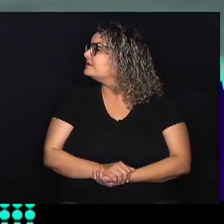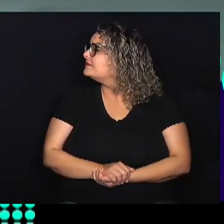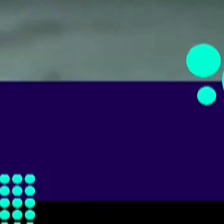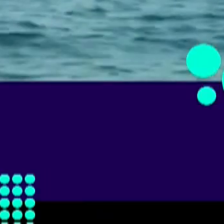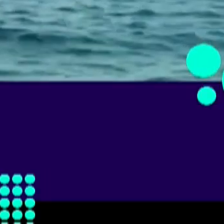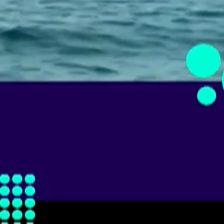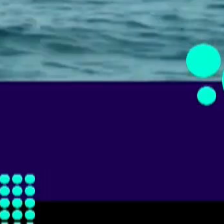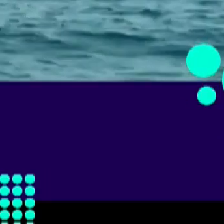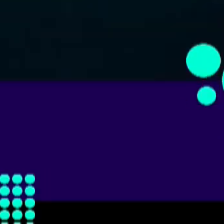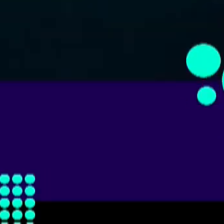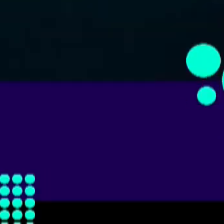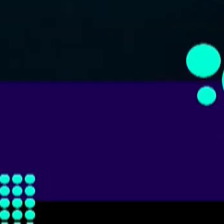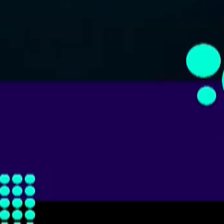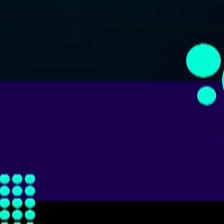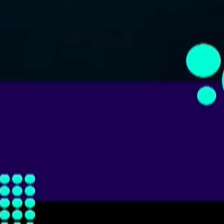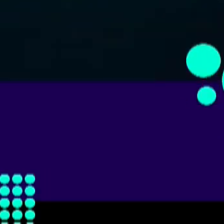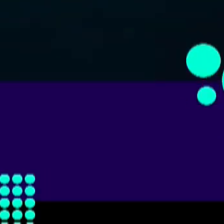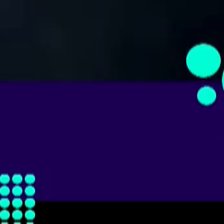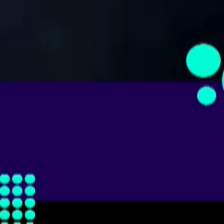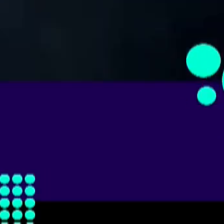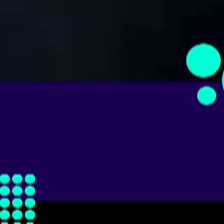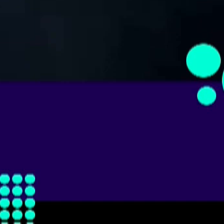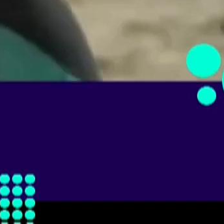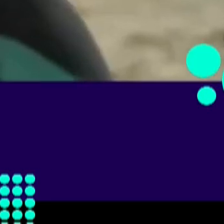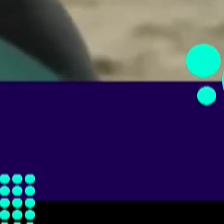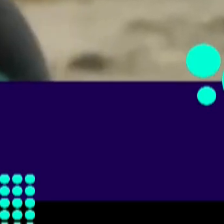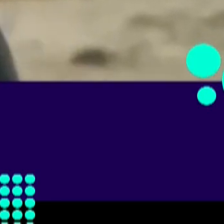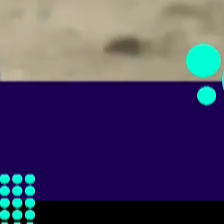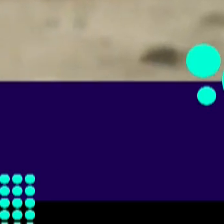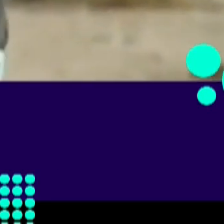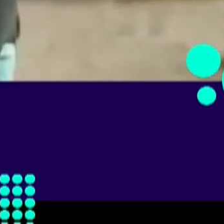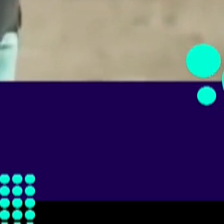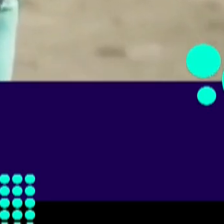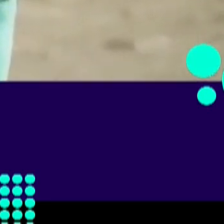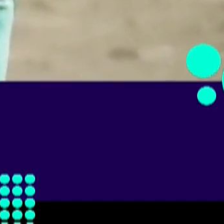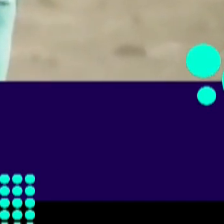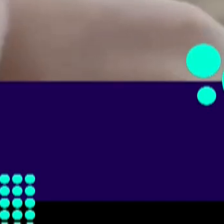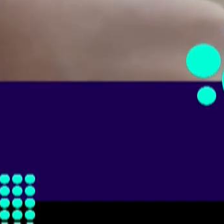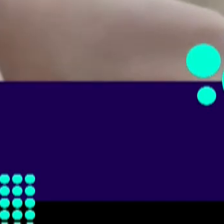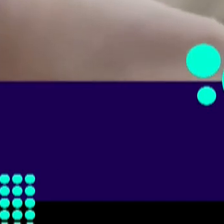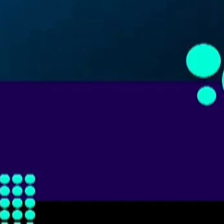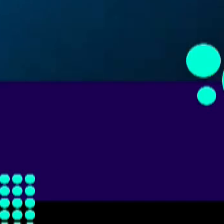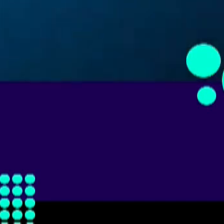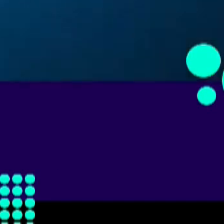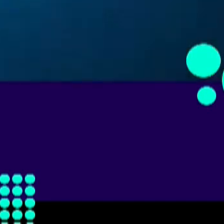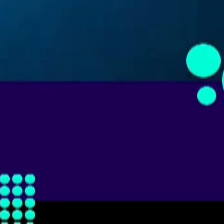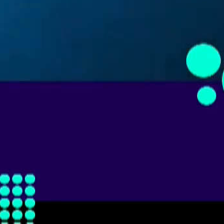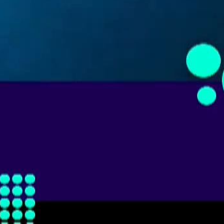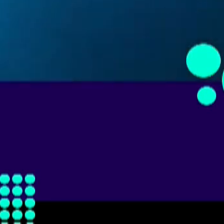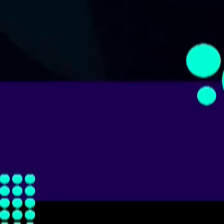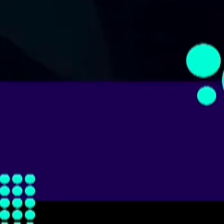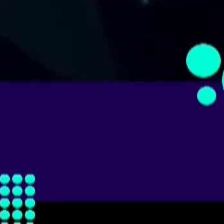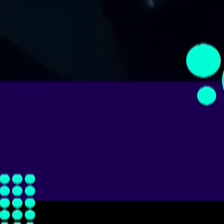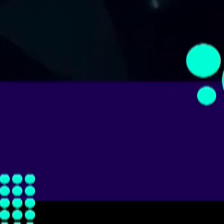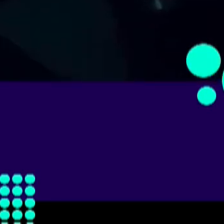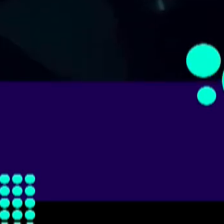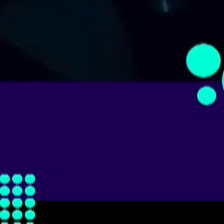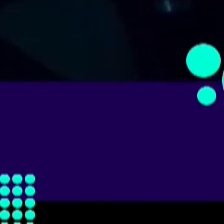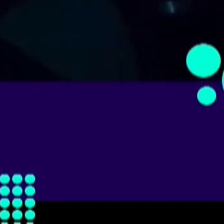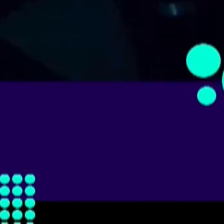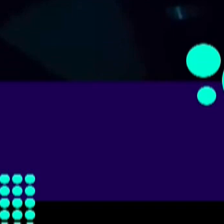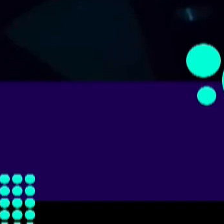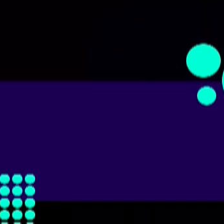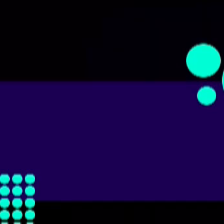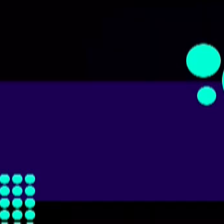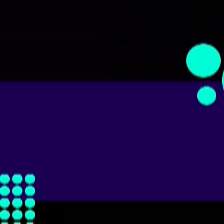help. Then you need to bring me extra air. You have to be back within 20 minutes. I need you to get your